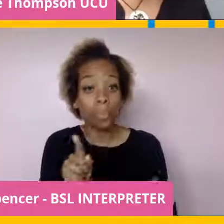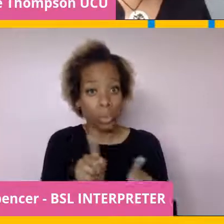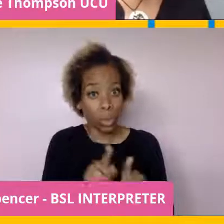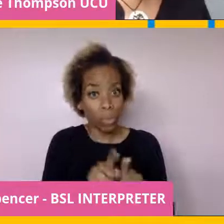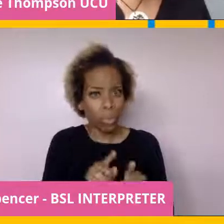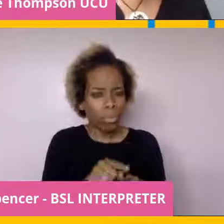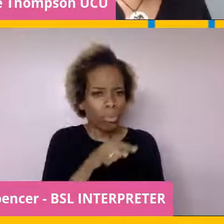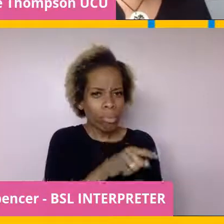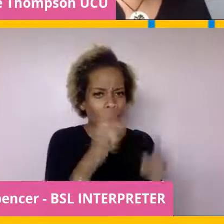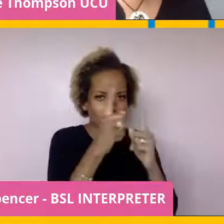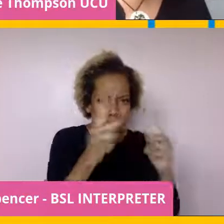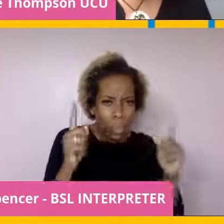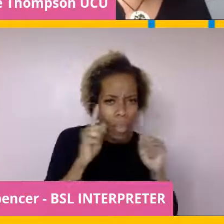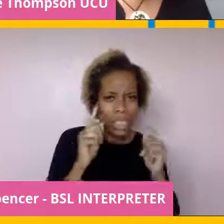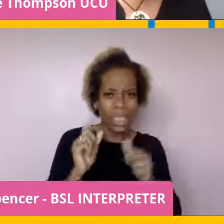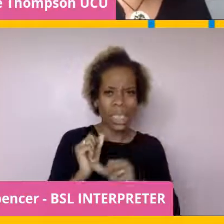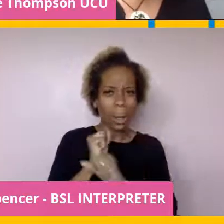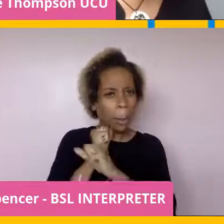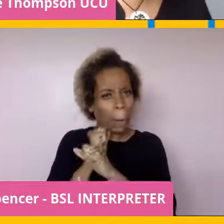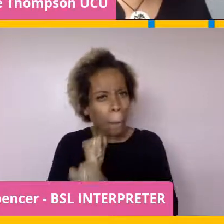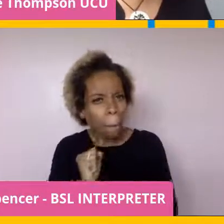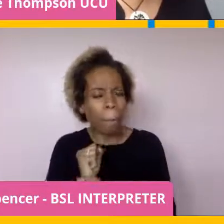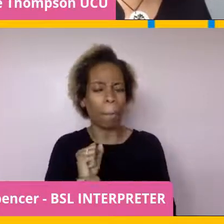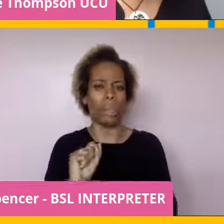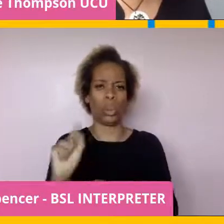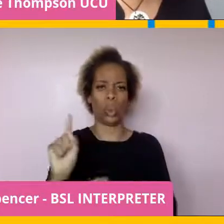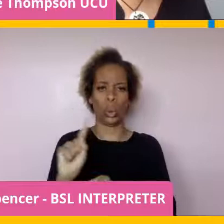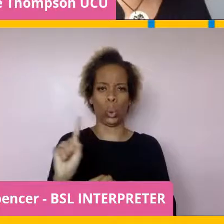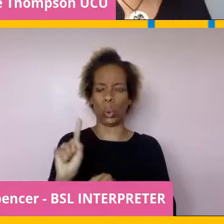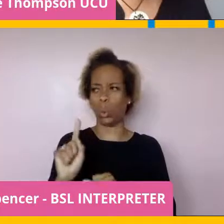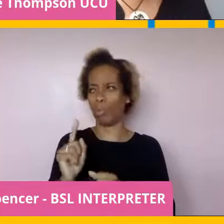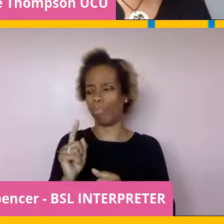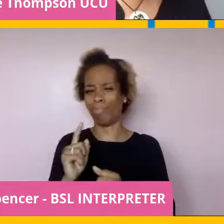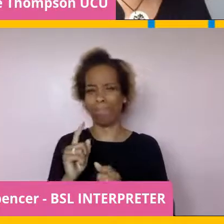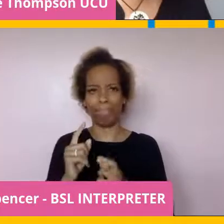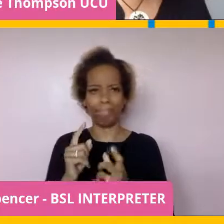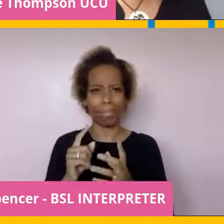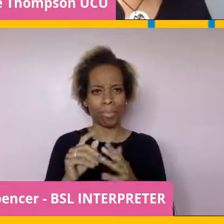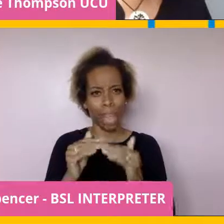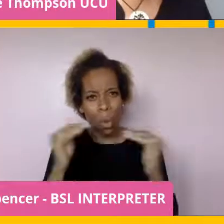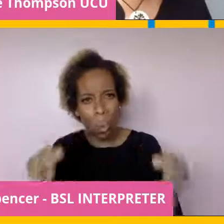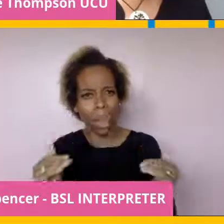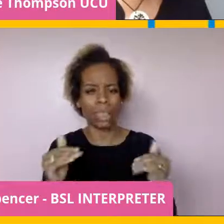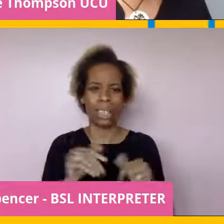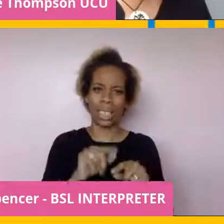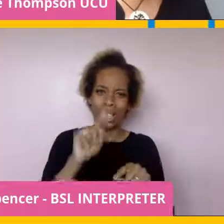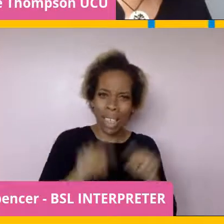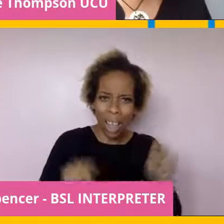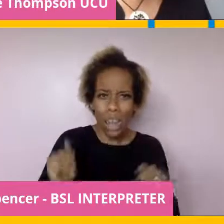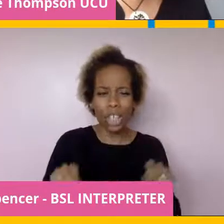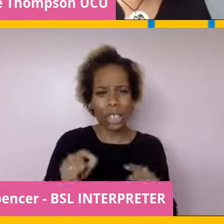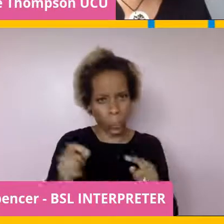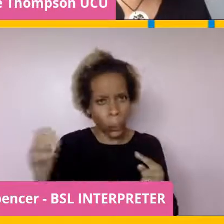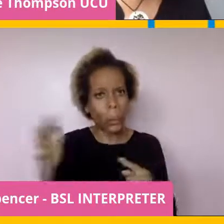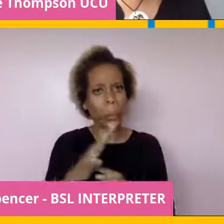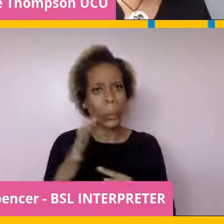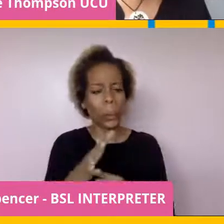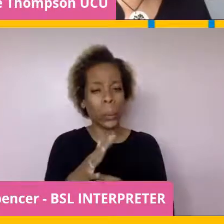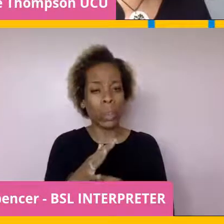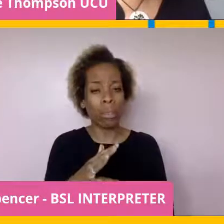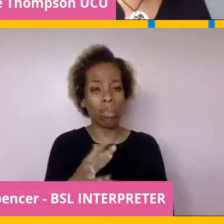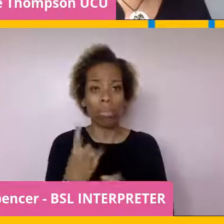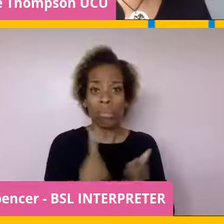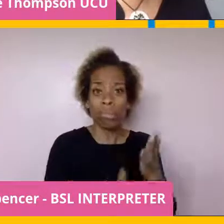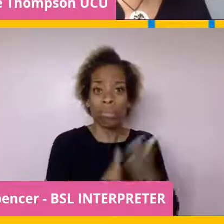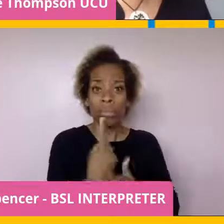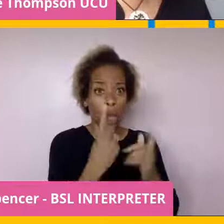university and commitment to equality and diversity should include that kind of thing. And a university does not exactly look great if it